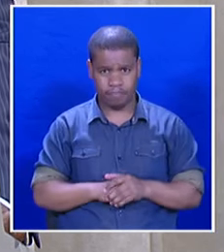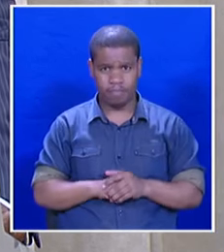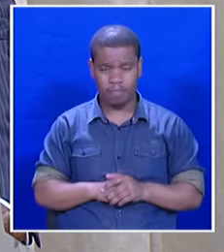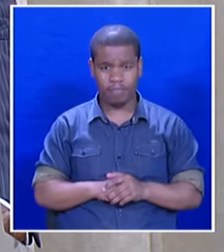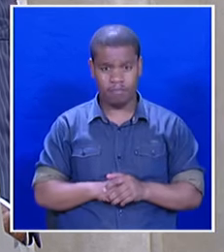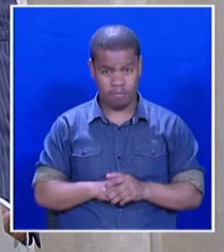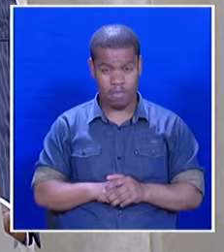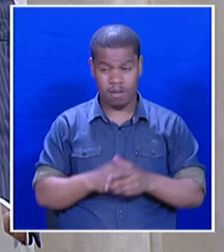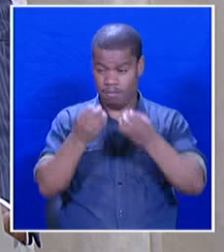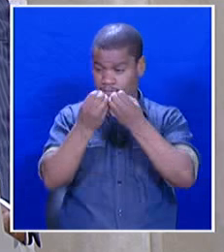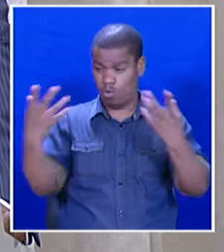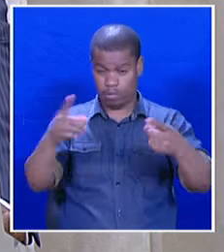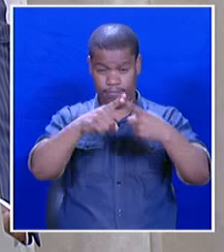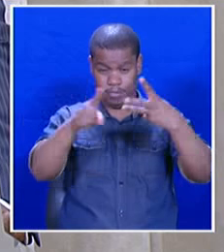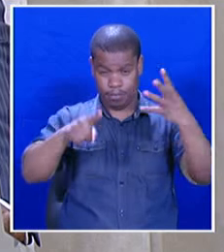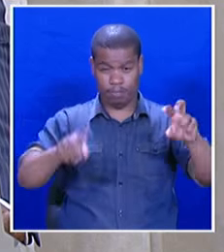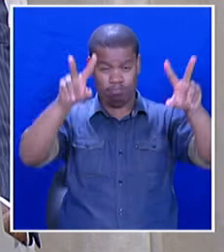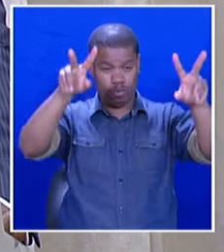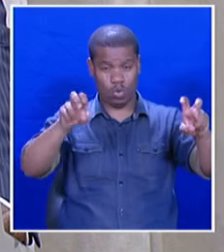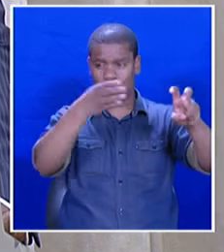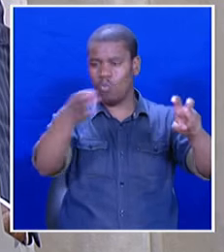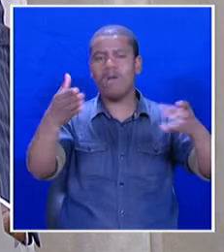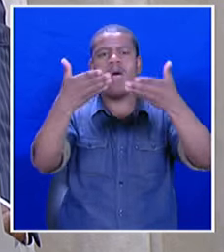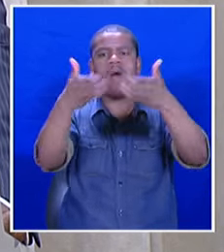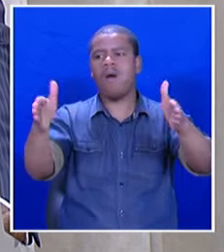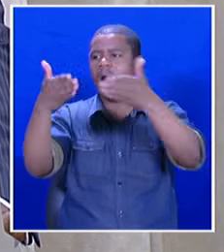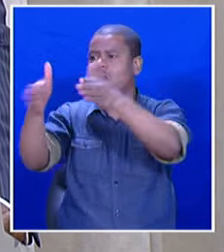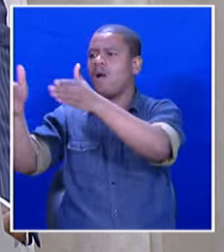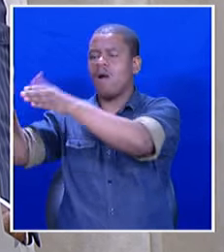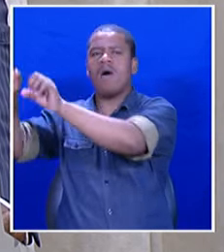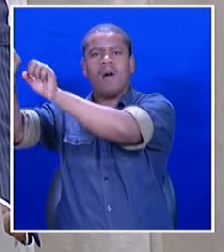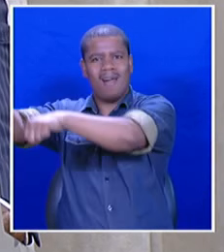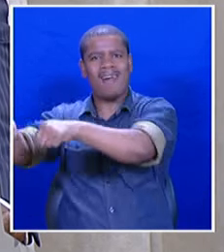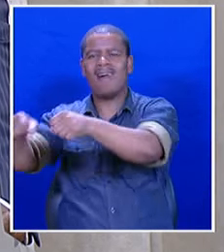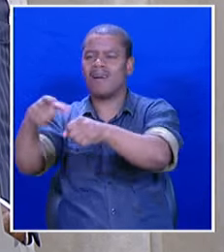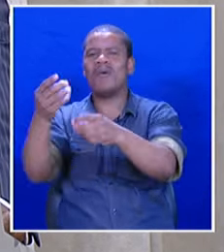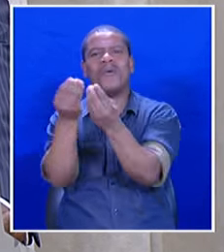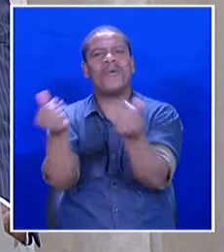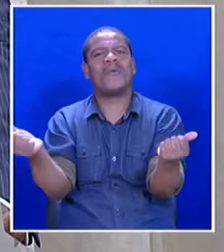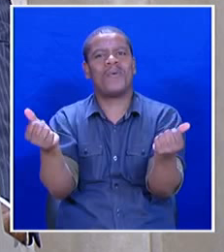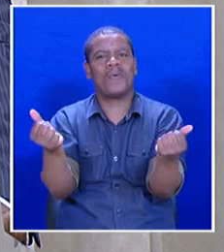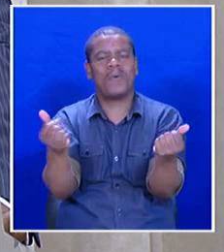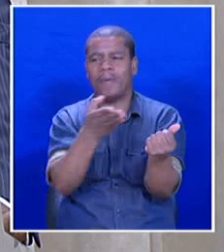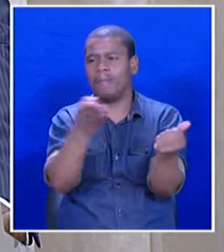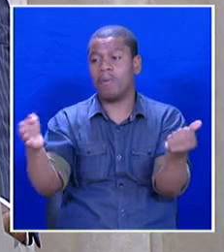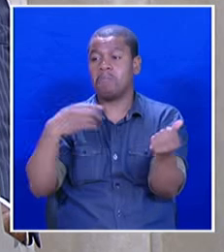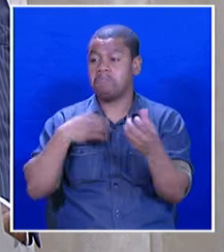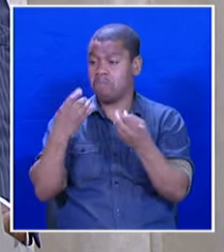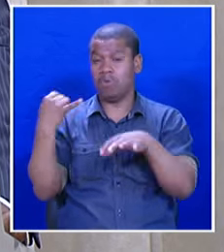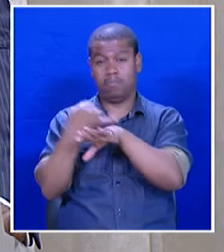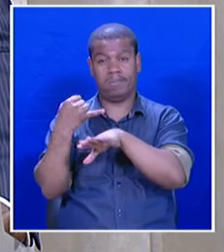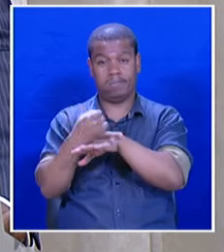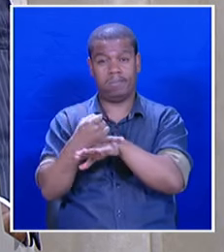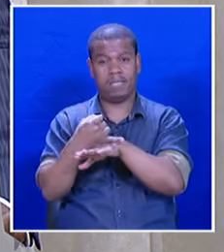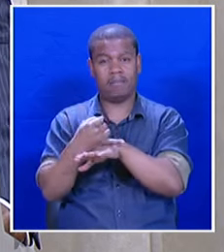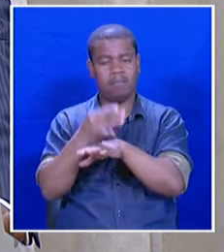that you are alluding to are being addressed. The immediate measures have had to do with things like